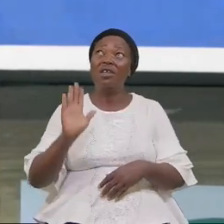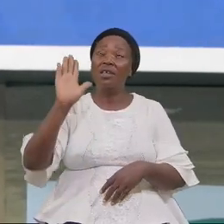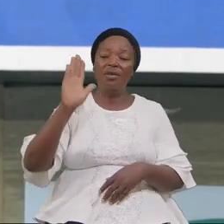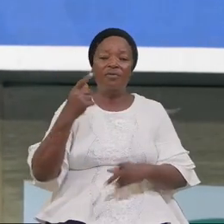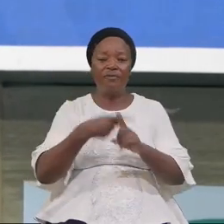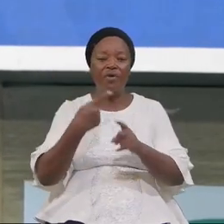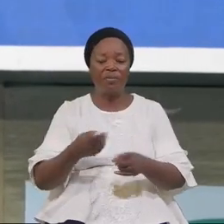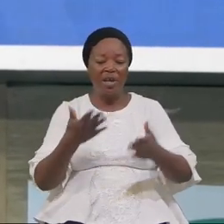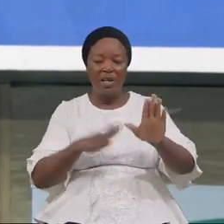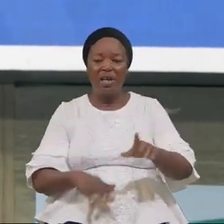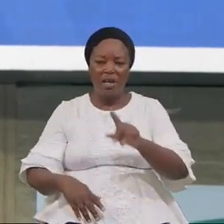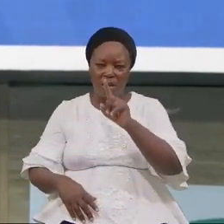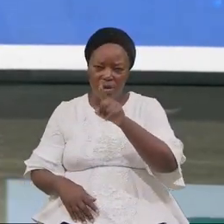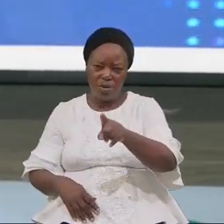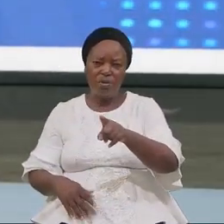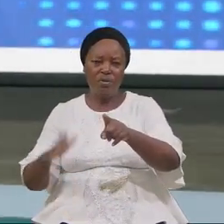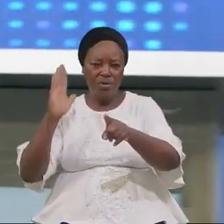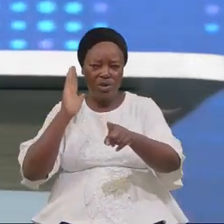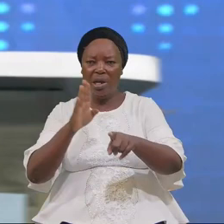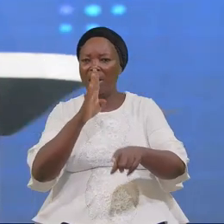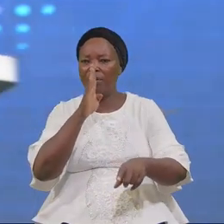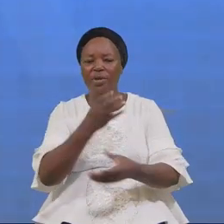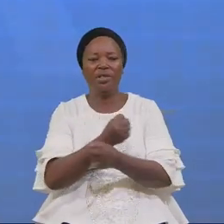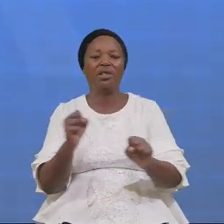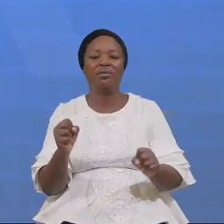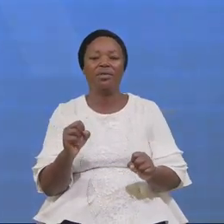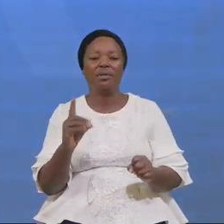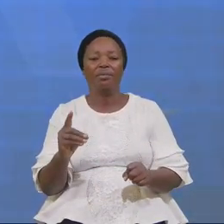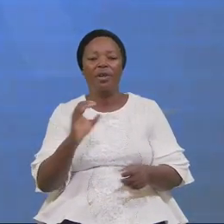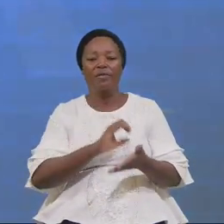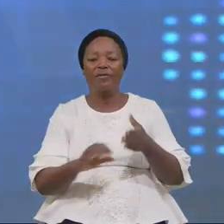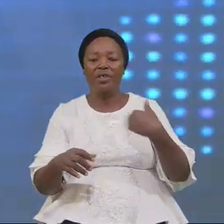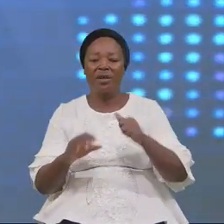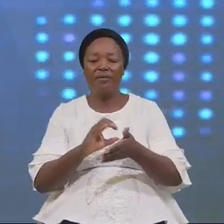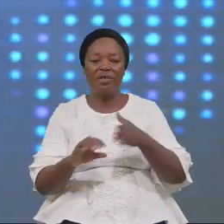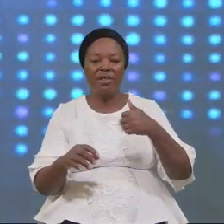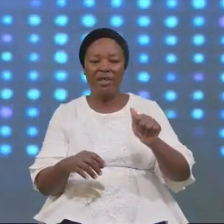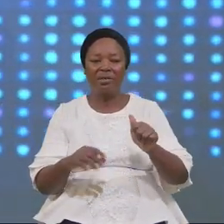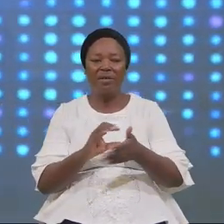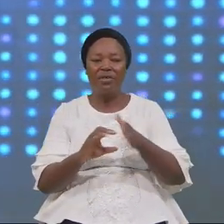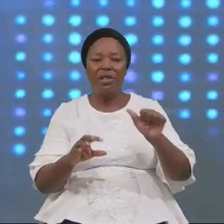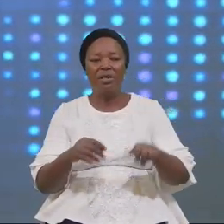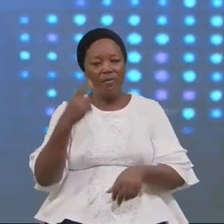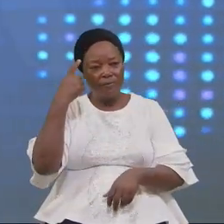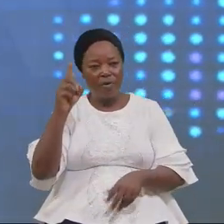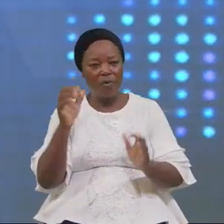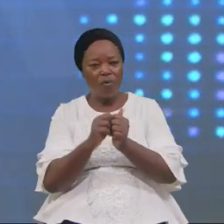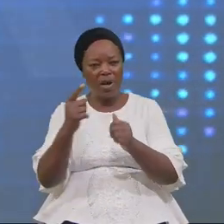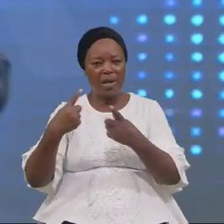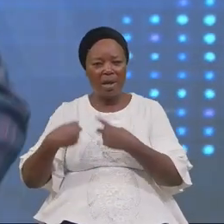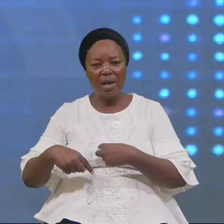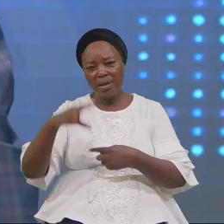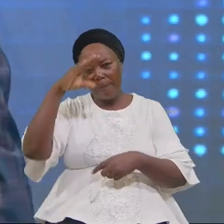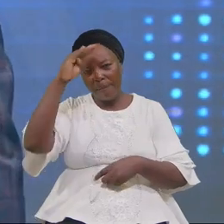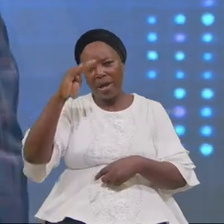dead, thou shalt be saved. In verse 10 says, for with the heart